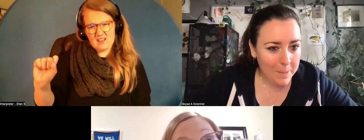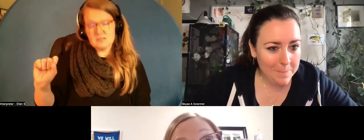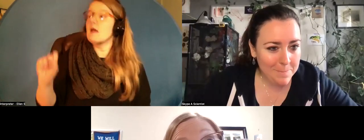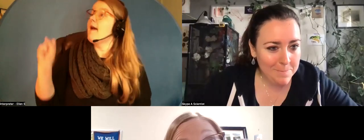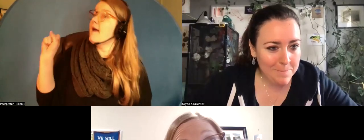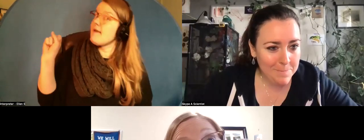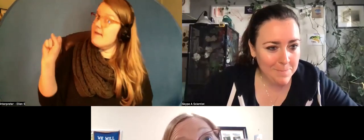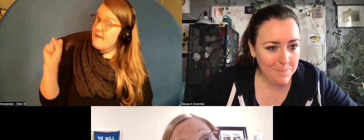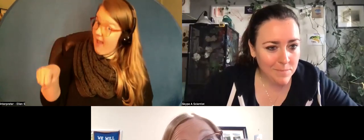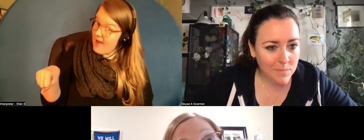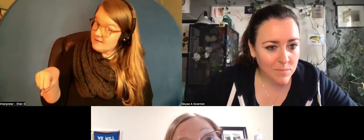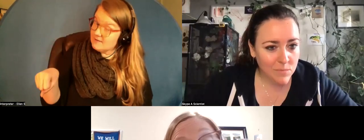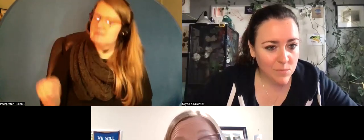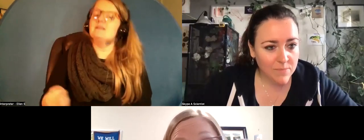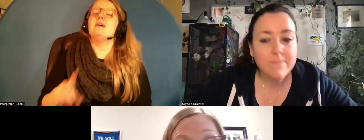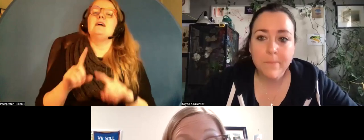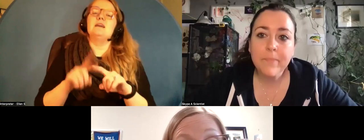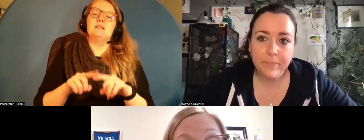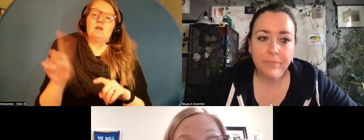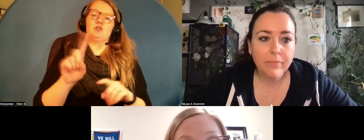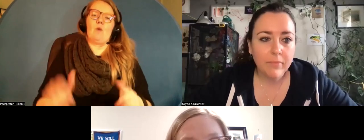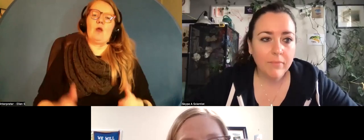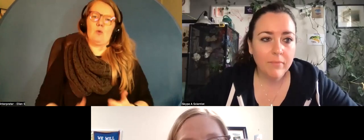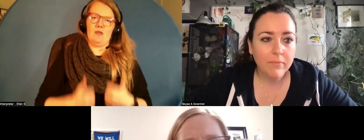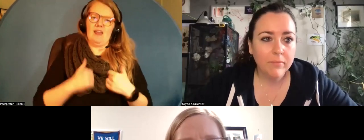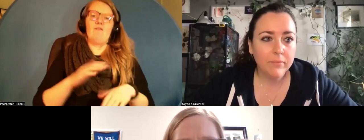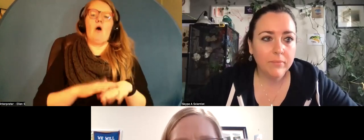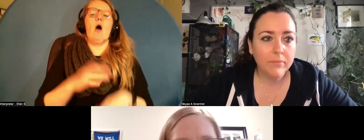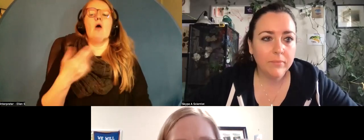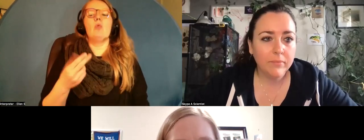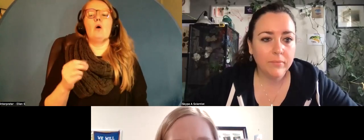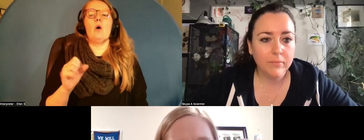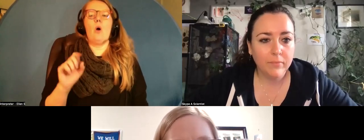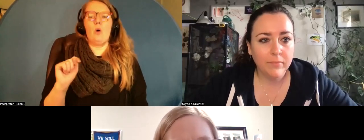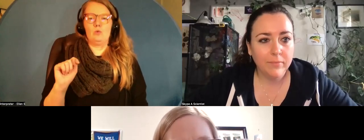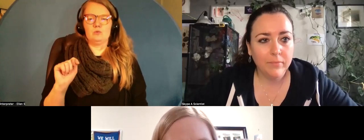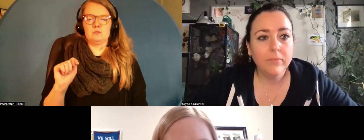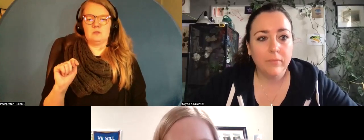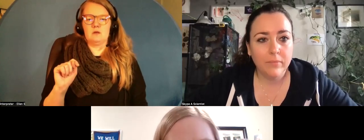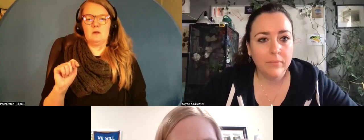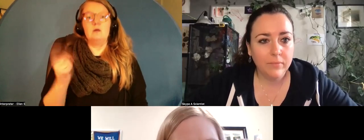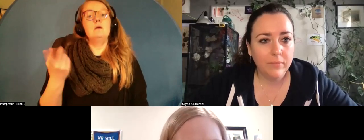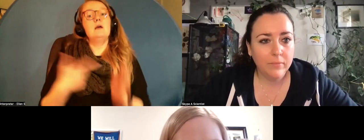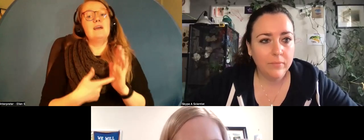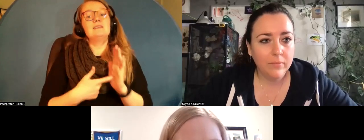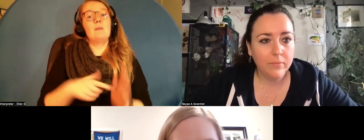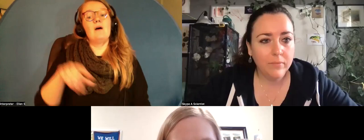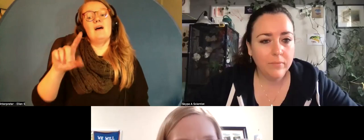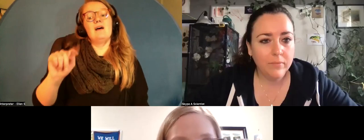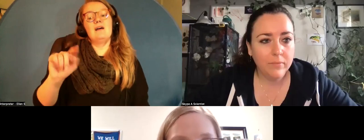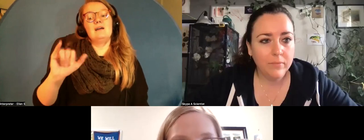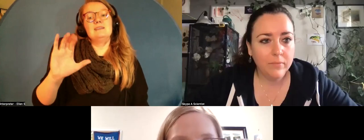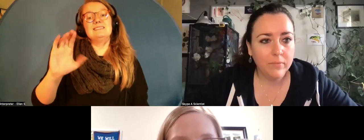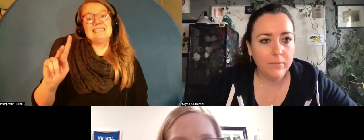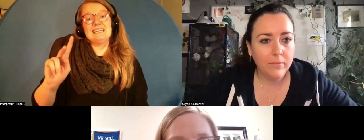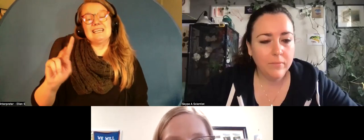Again, it depends on where you live on your host. So we consider ticks and fleas and mites